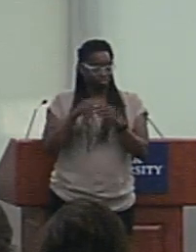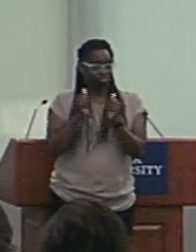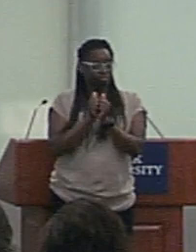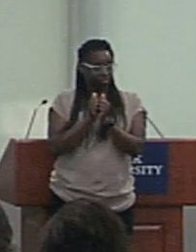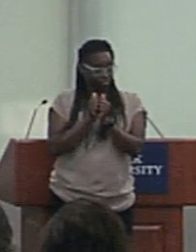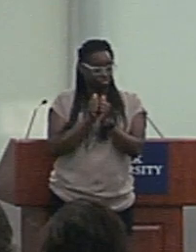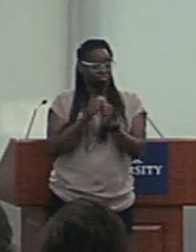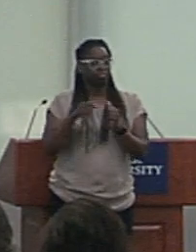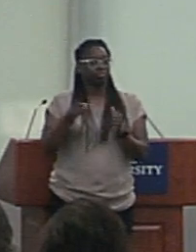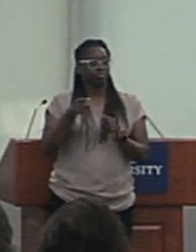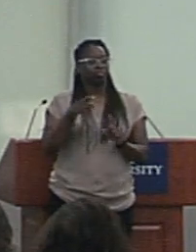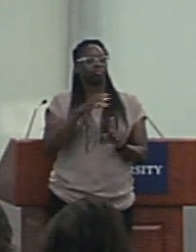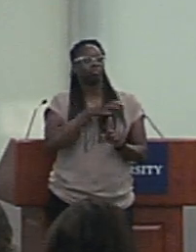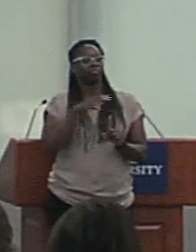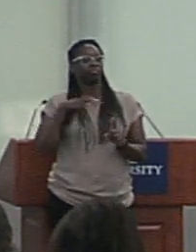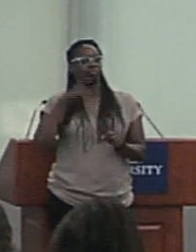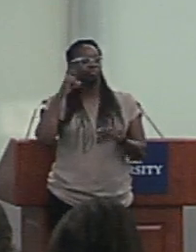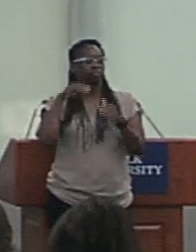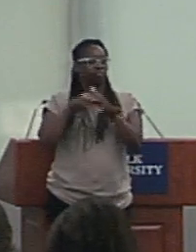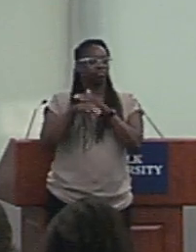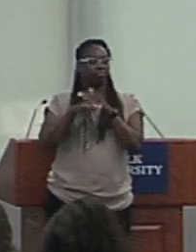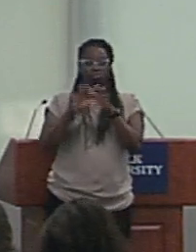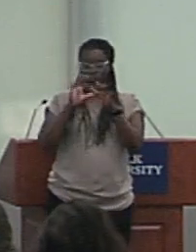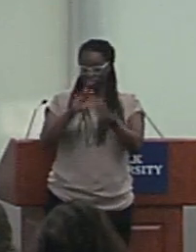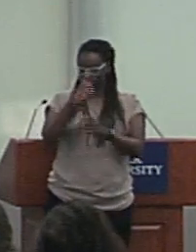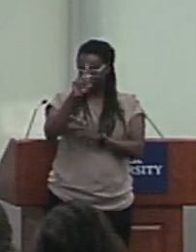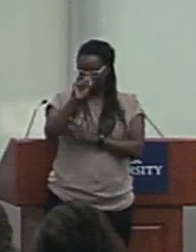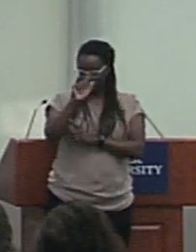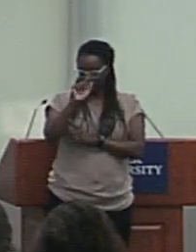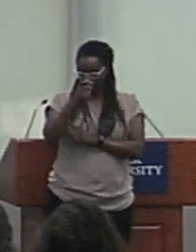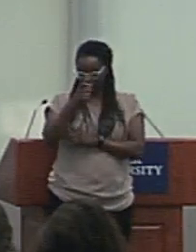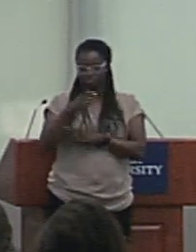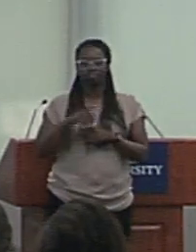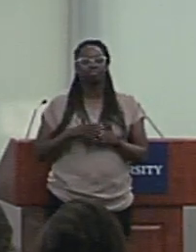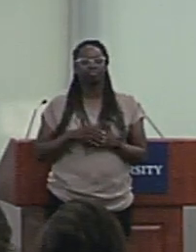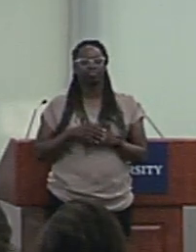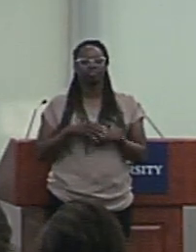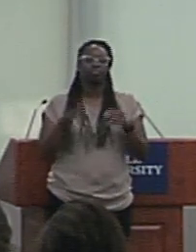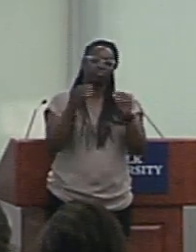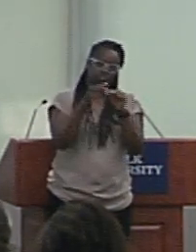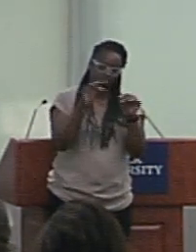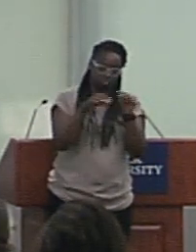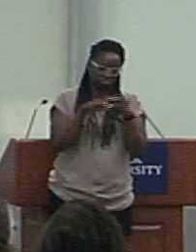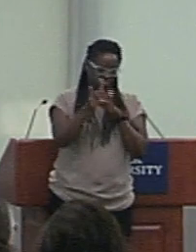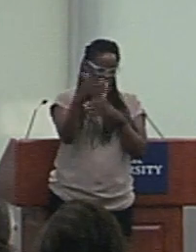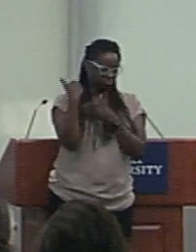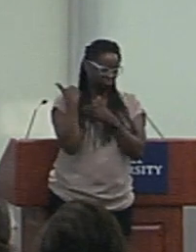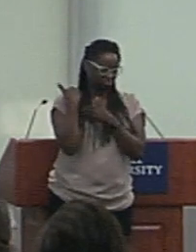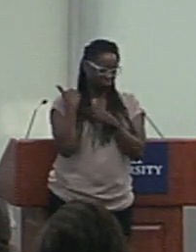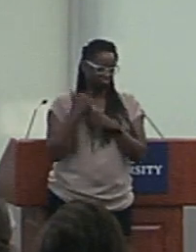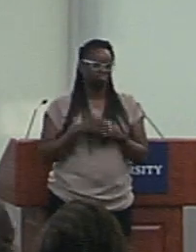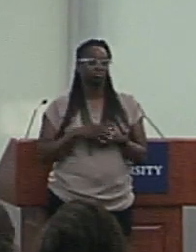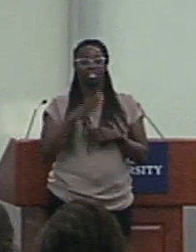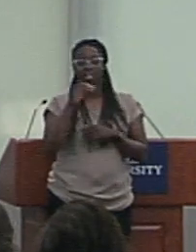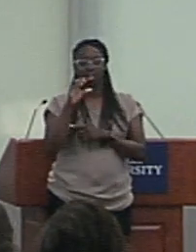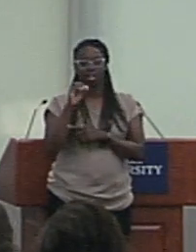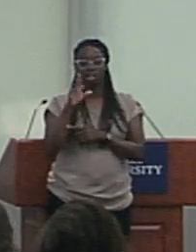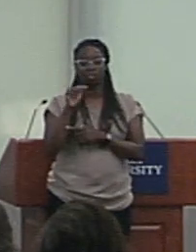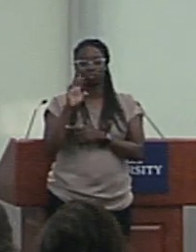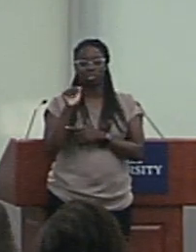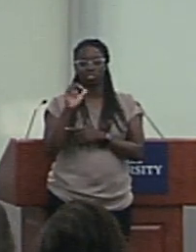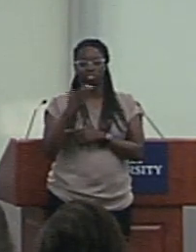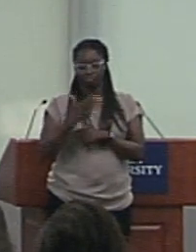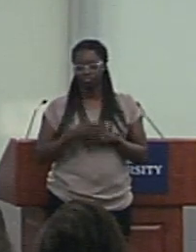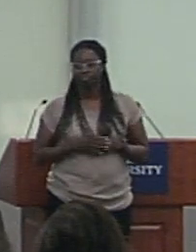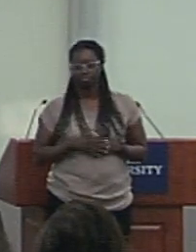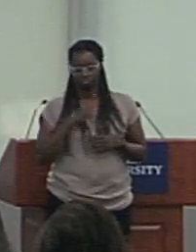So Colleen has been on monitoring the Zoom. She's our outreach and engagement specialist, and she does a great job. The last few